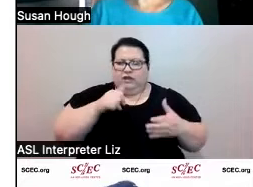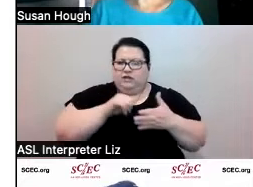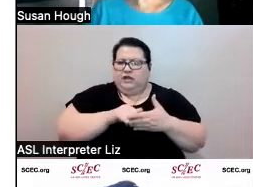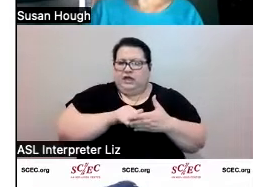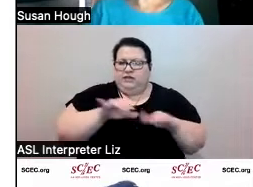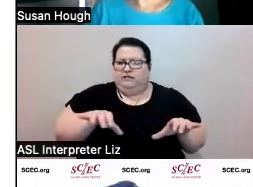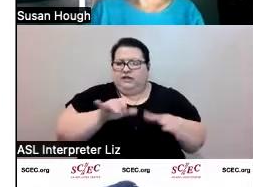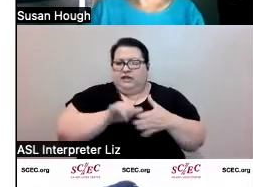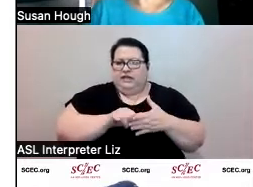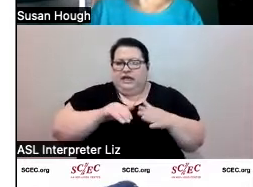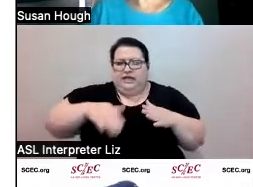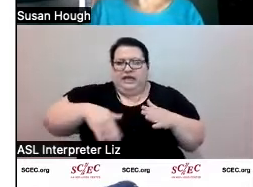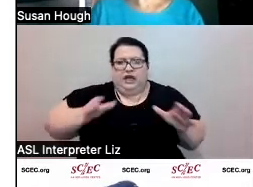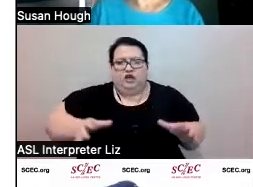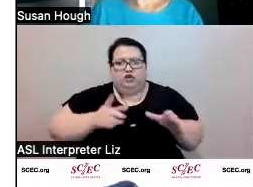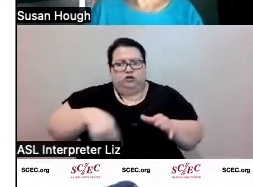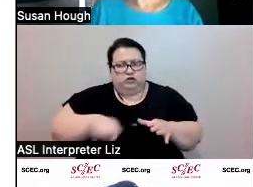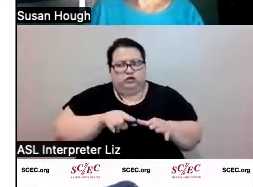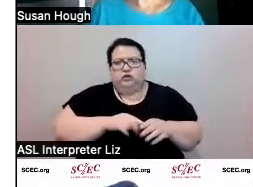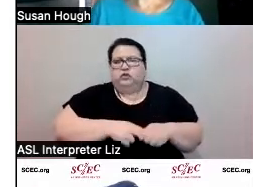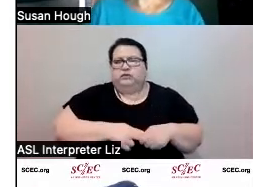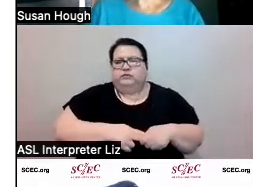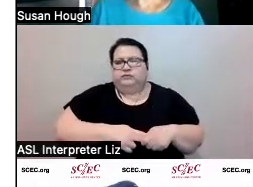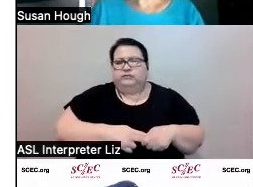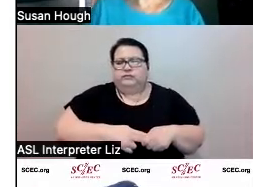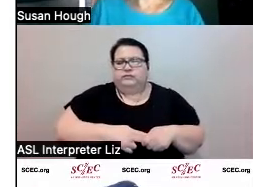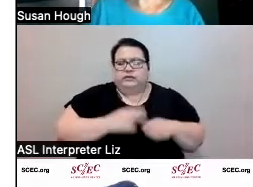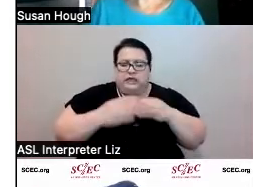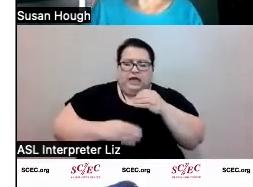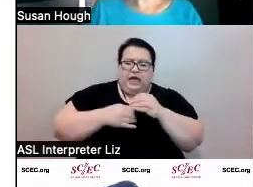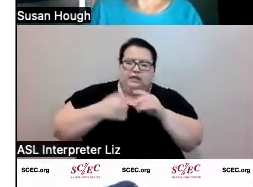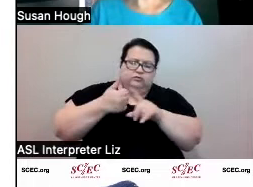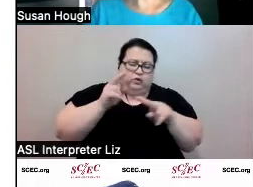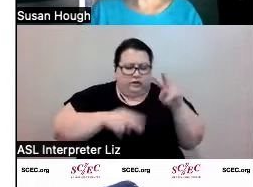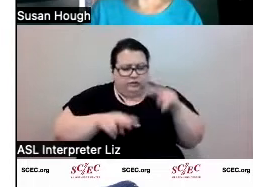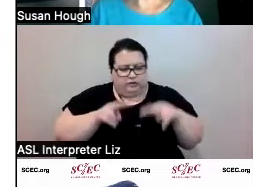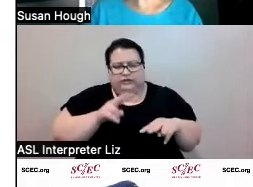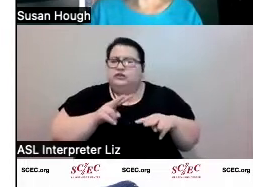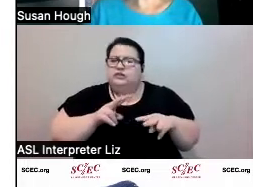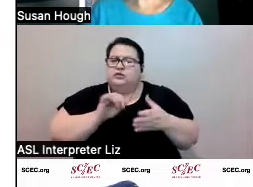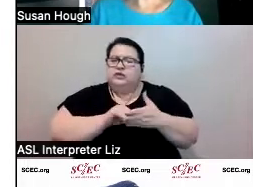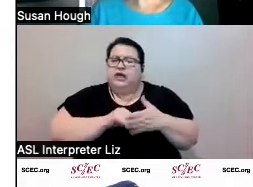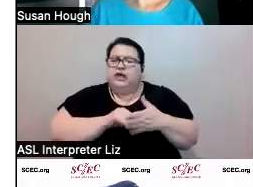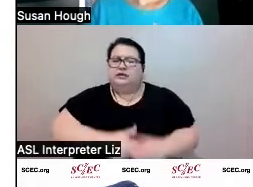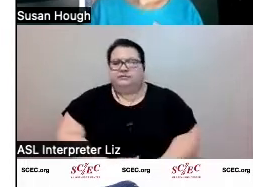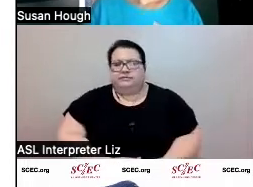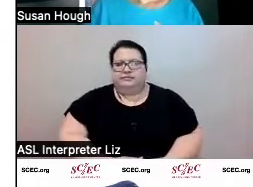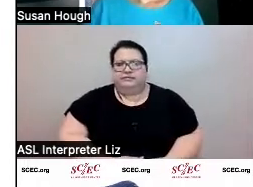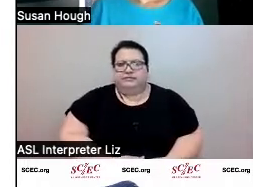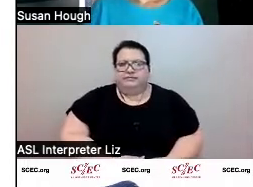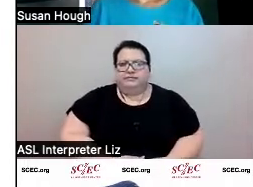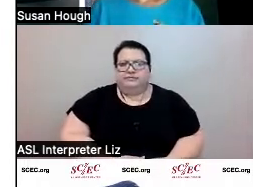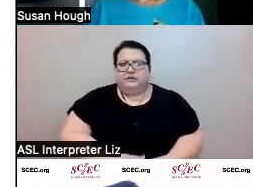haven't done it yet, I'd like to encourage you to report in and to add your own observations to this map. So